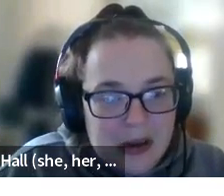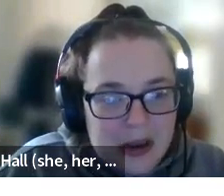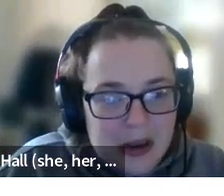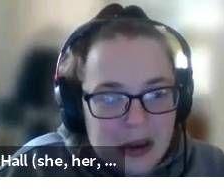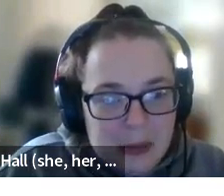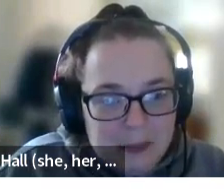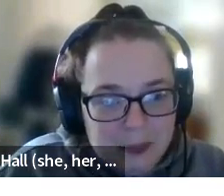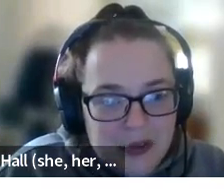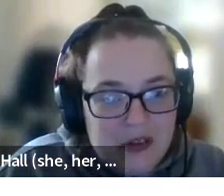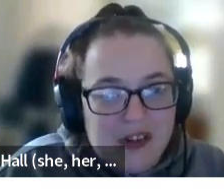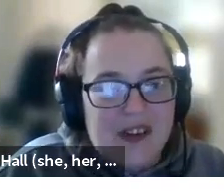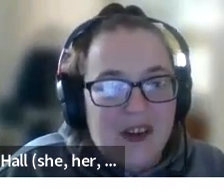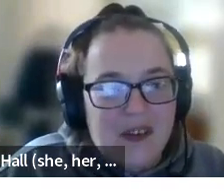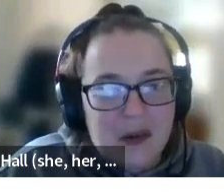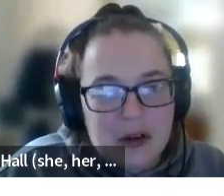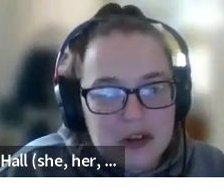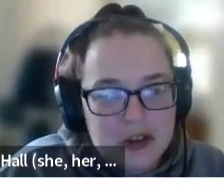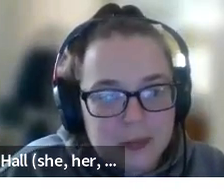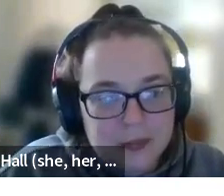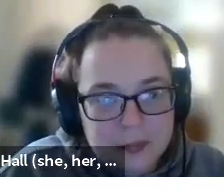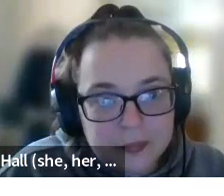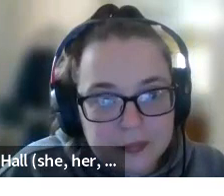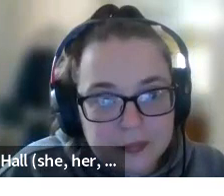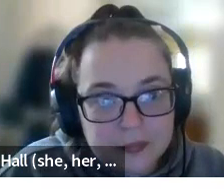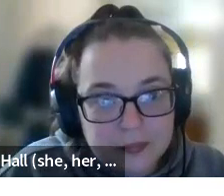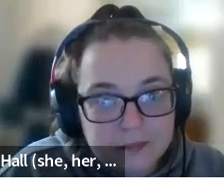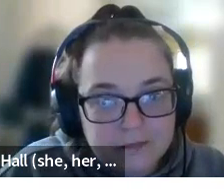man using sign language.